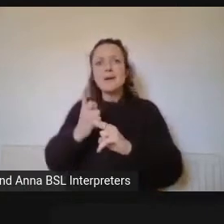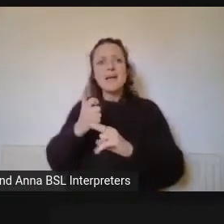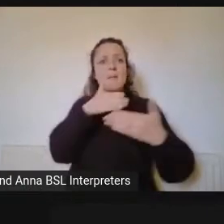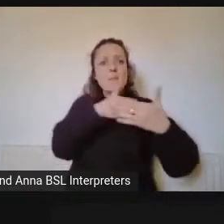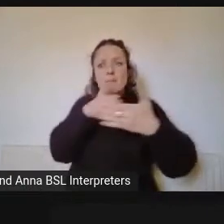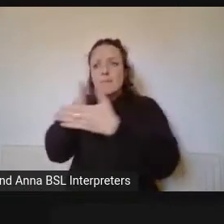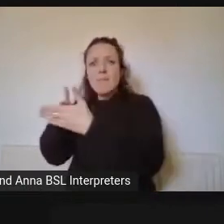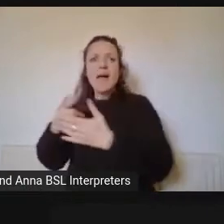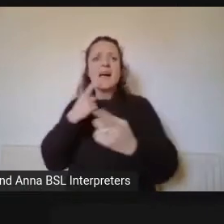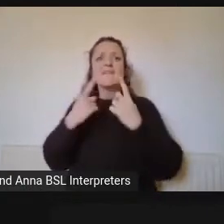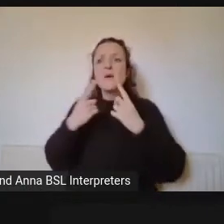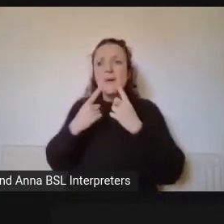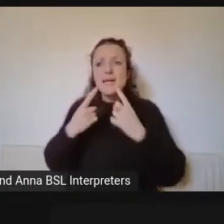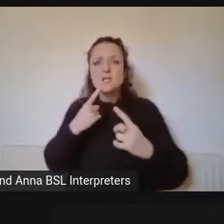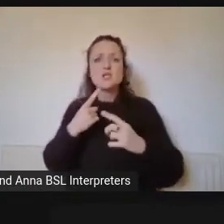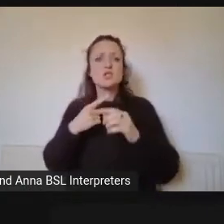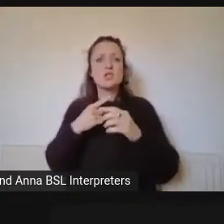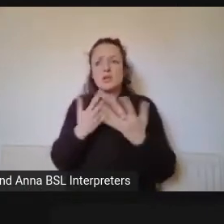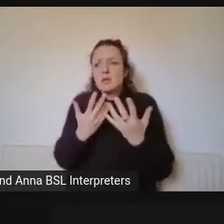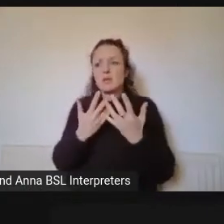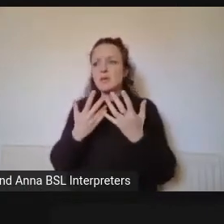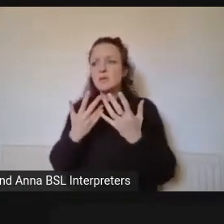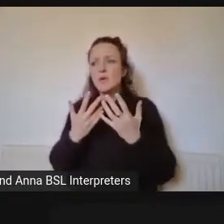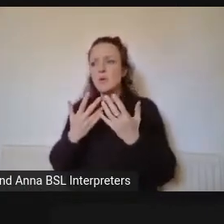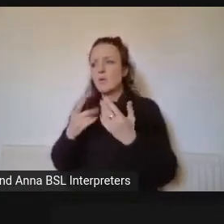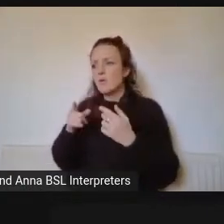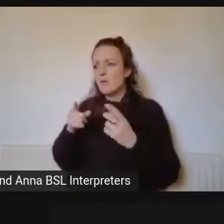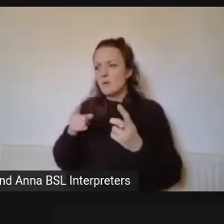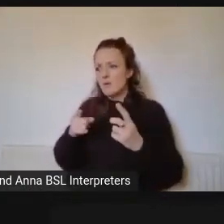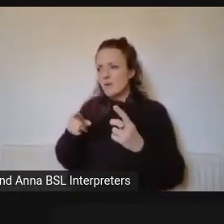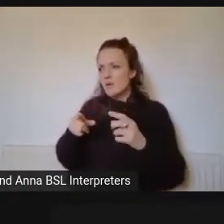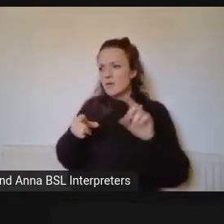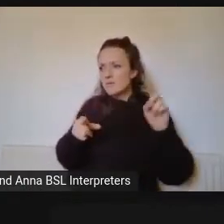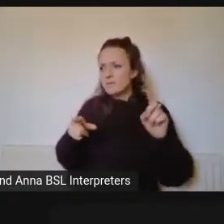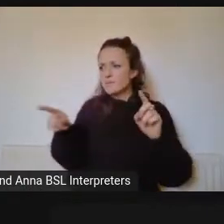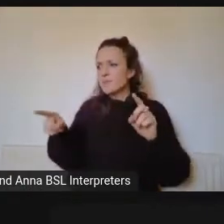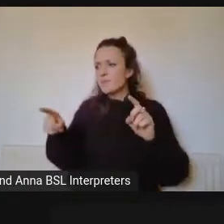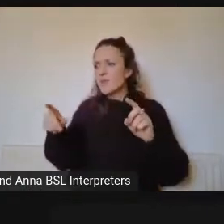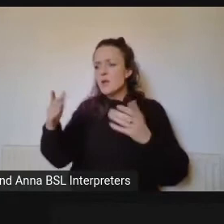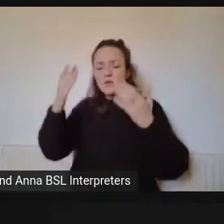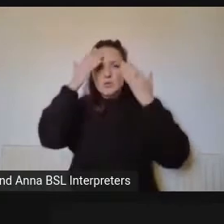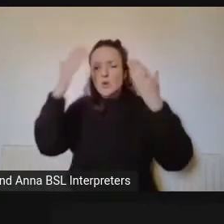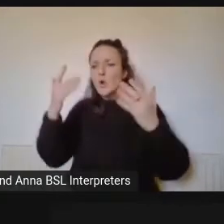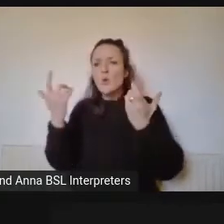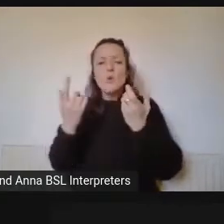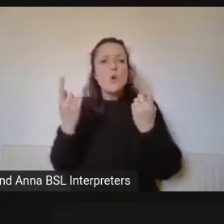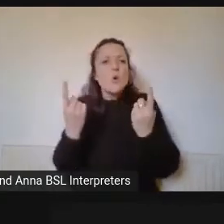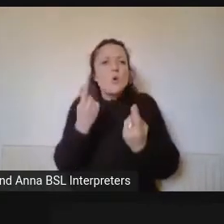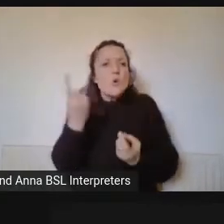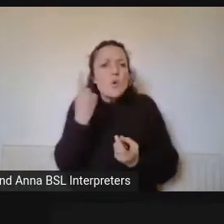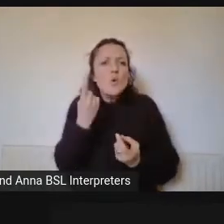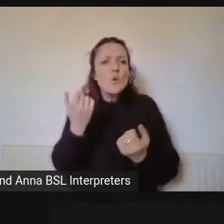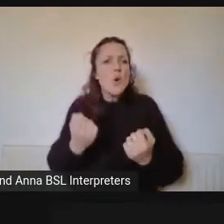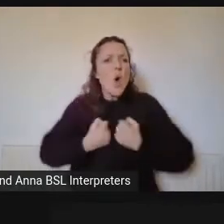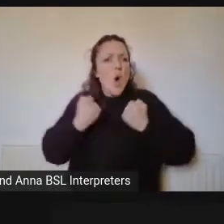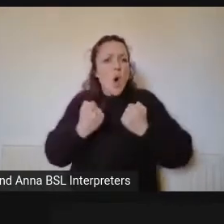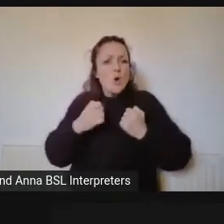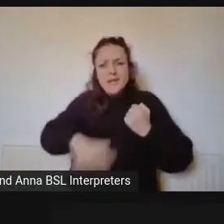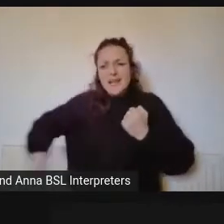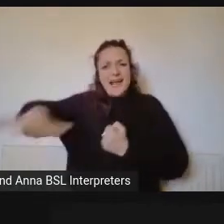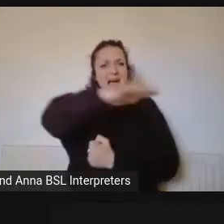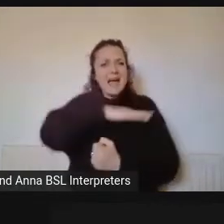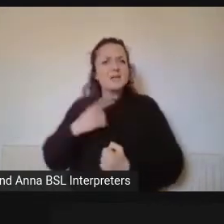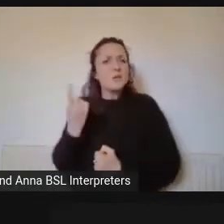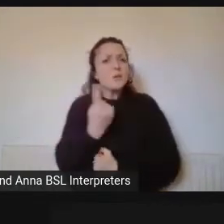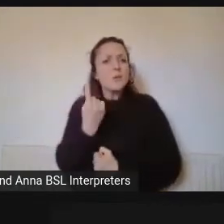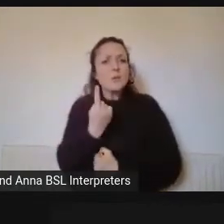and data that would even show them who is owning the land, right? So it's interesting just